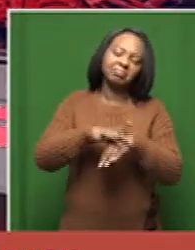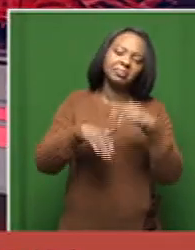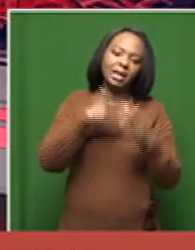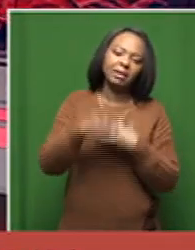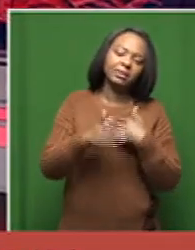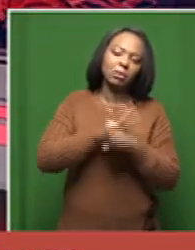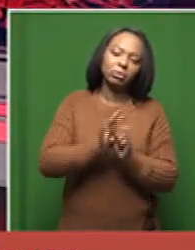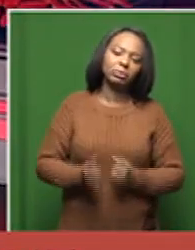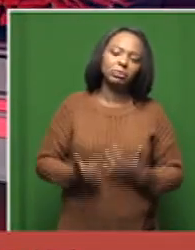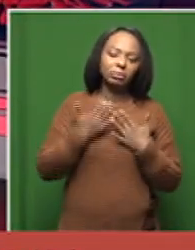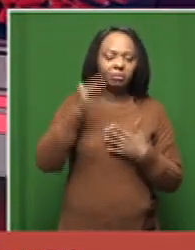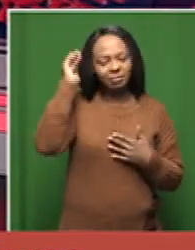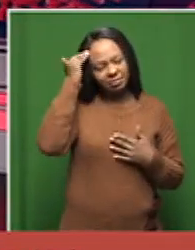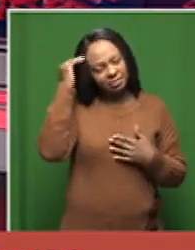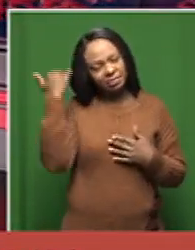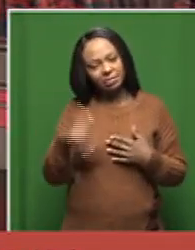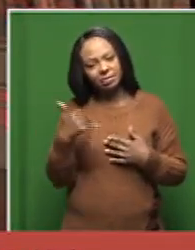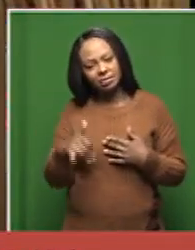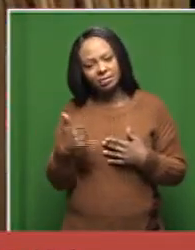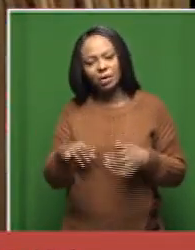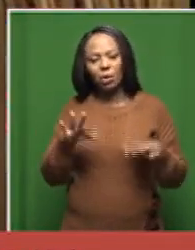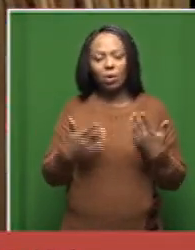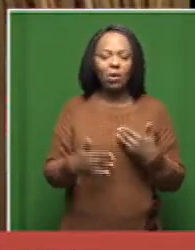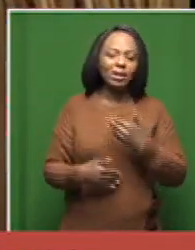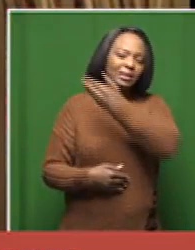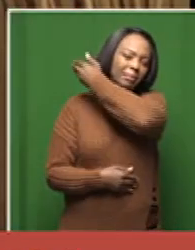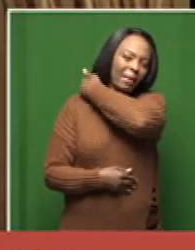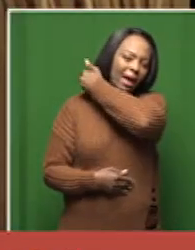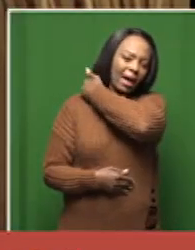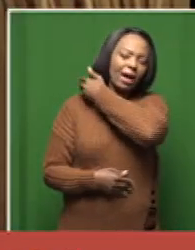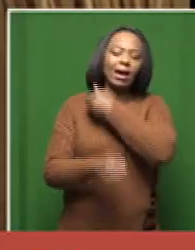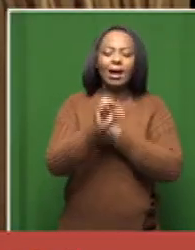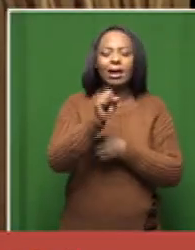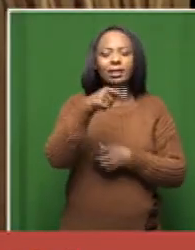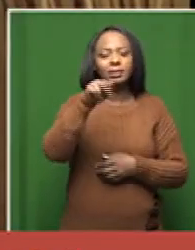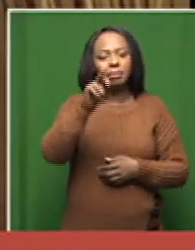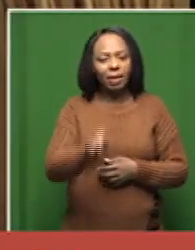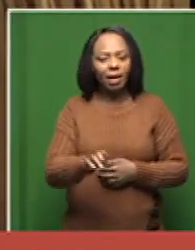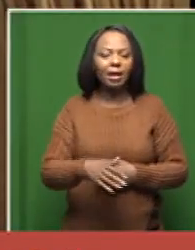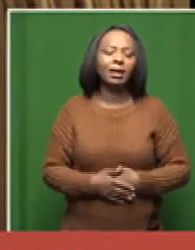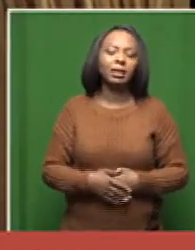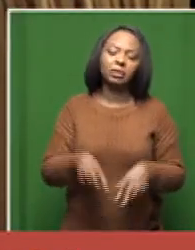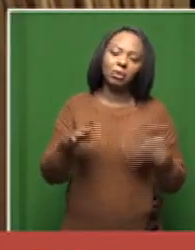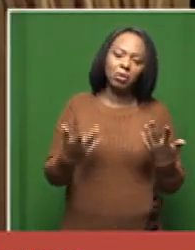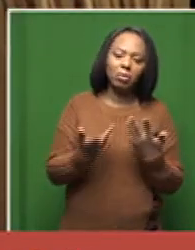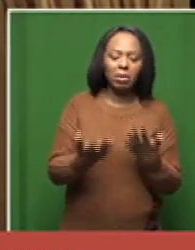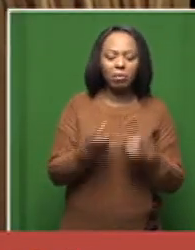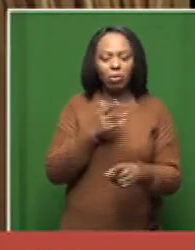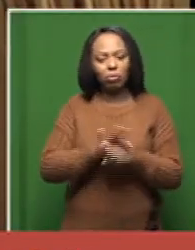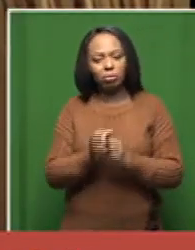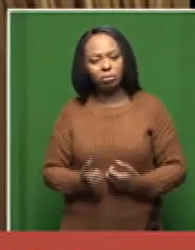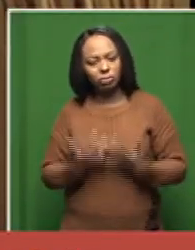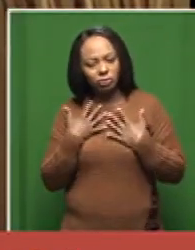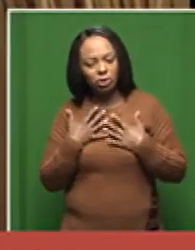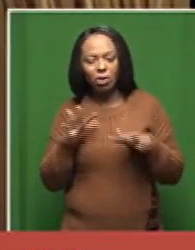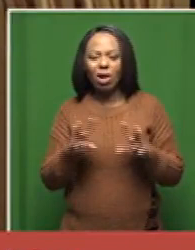the cutaneous nerves, could be from the spine that have been irritated by the virus, a neuritis, inflammation that can cause